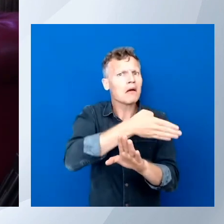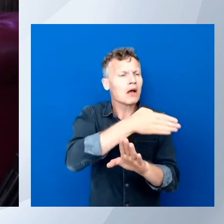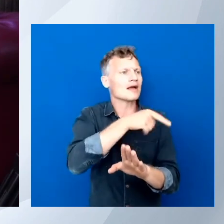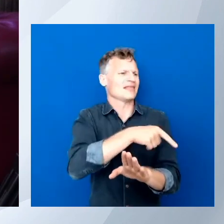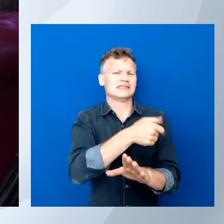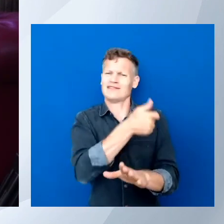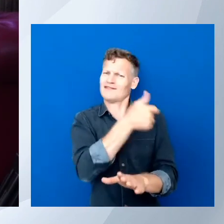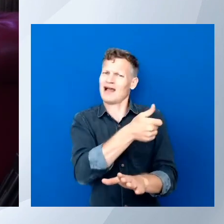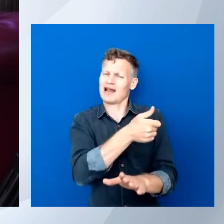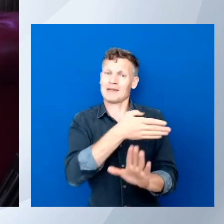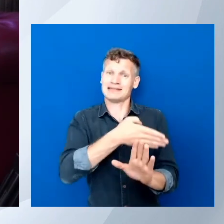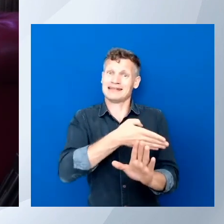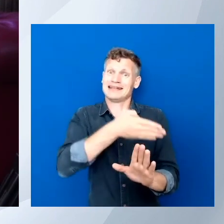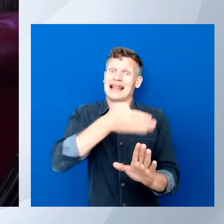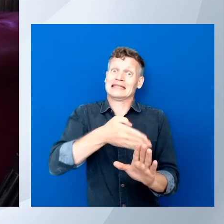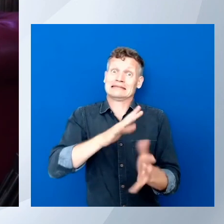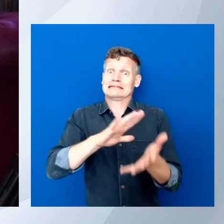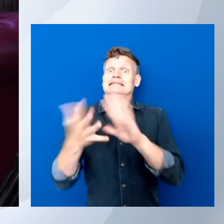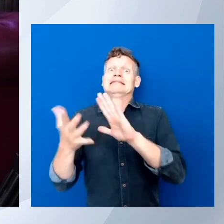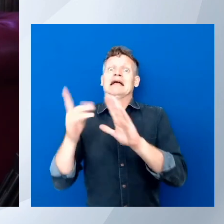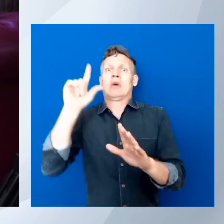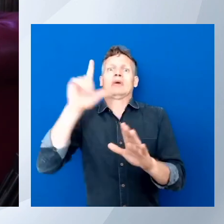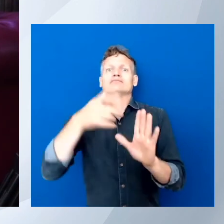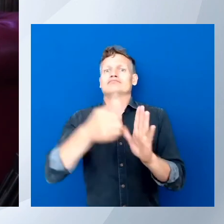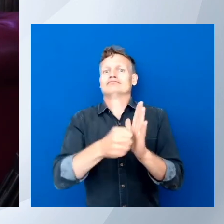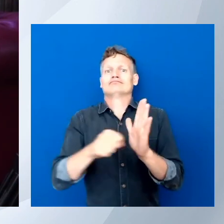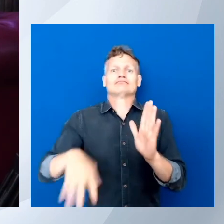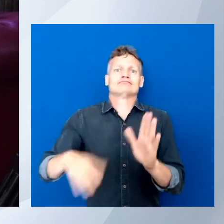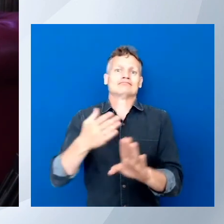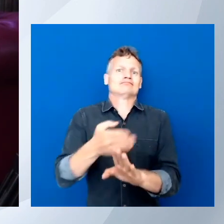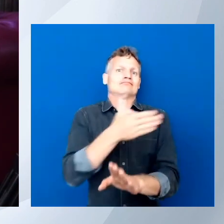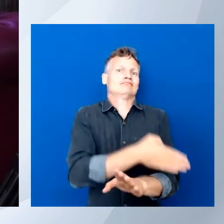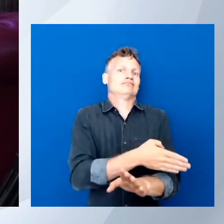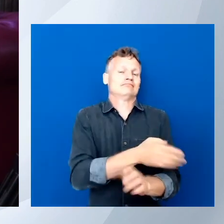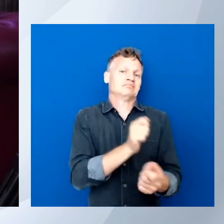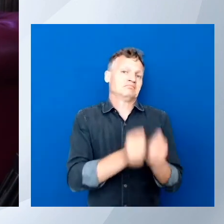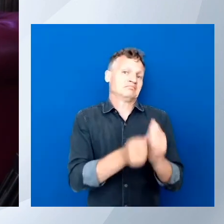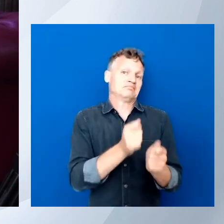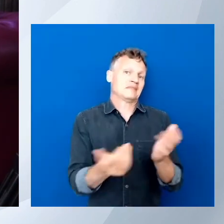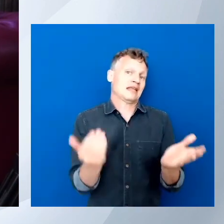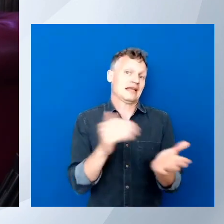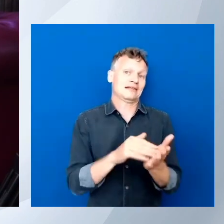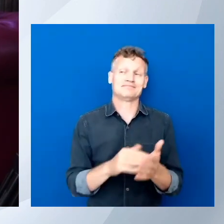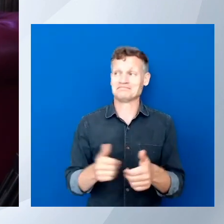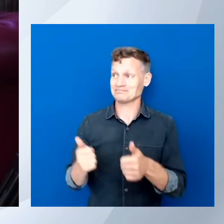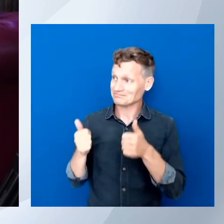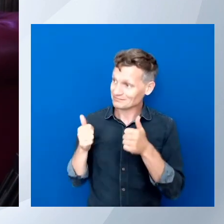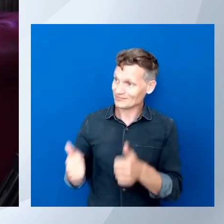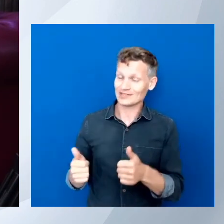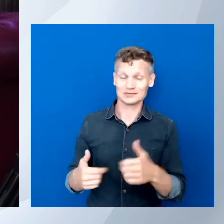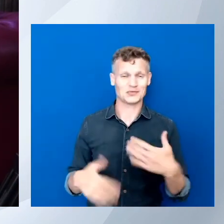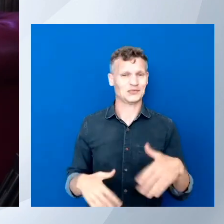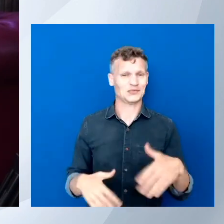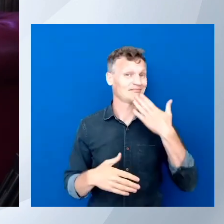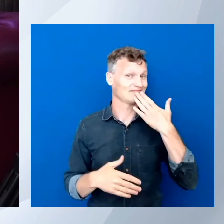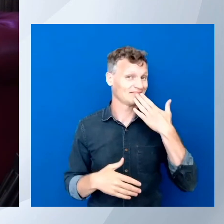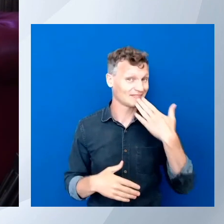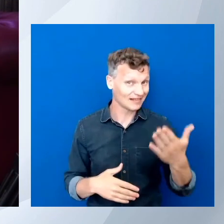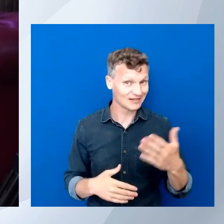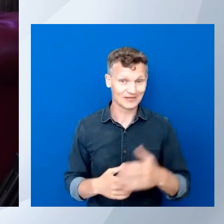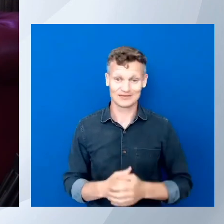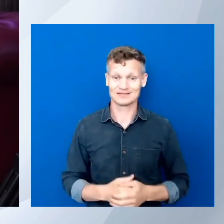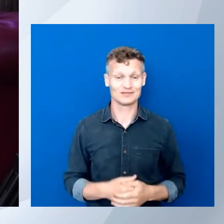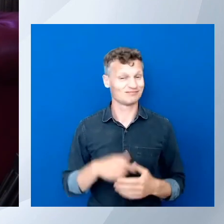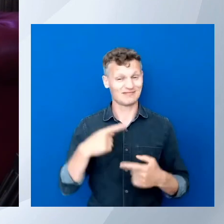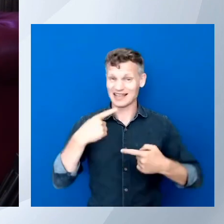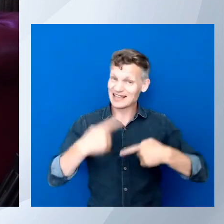thing. Yeah. Awesome. Wow, there's a lot of things to, keep on learning.